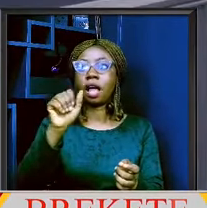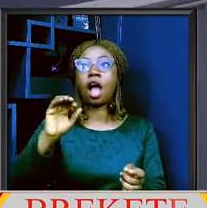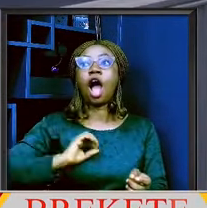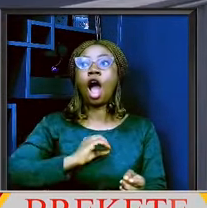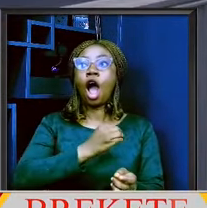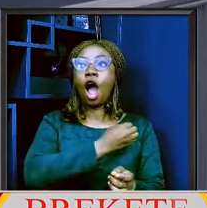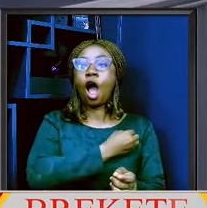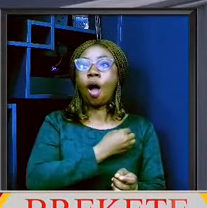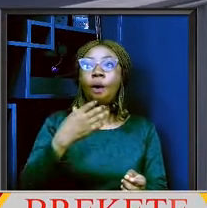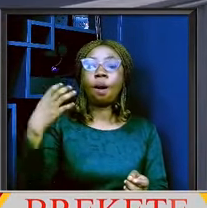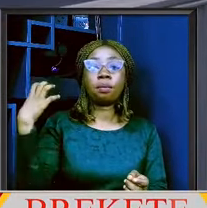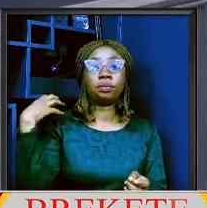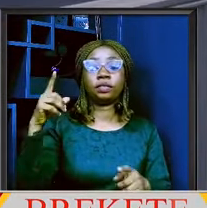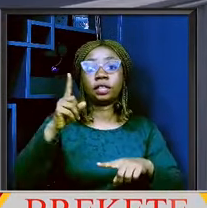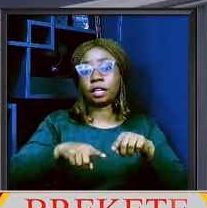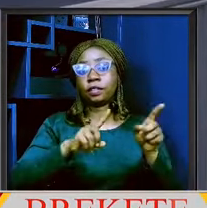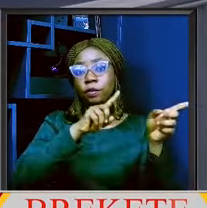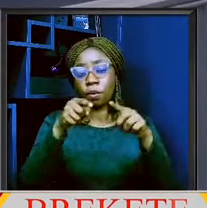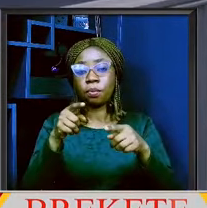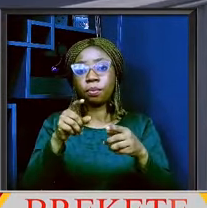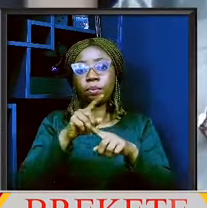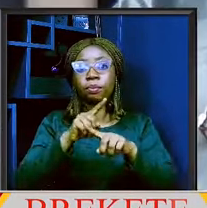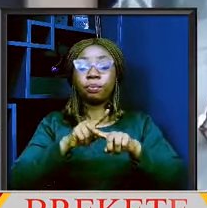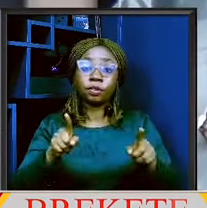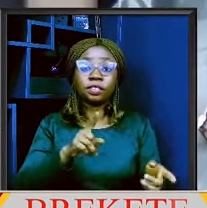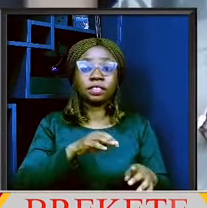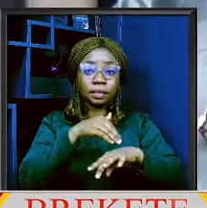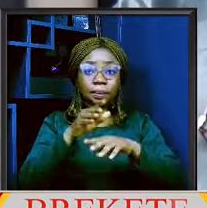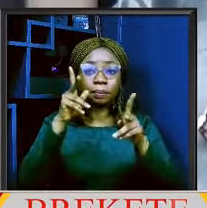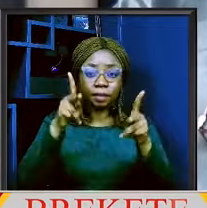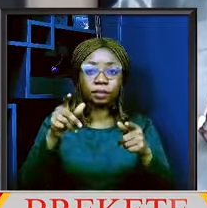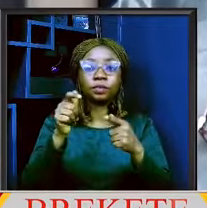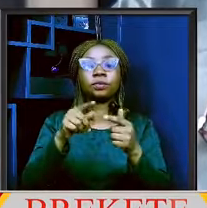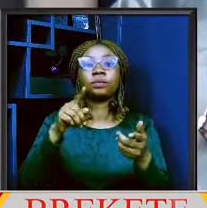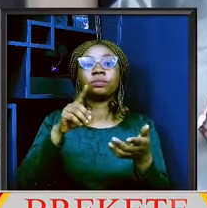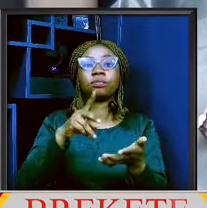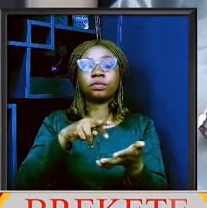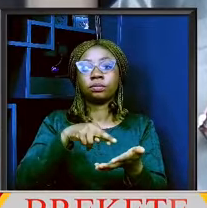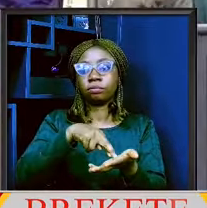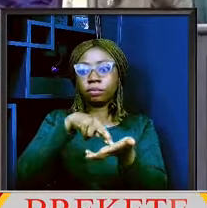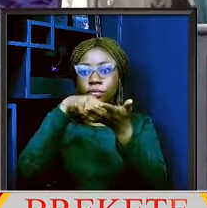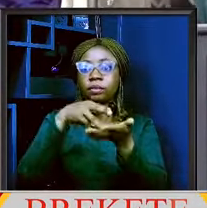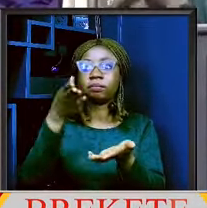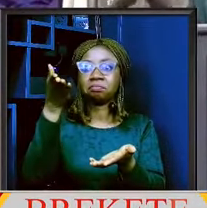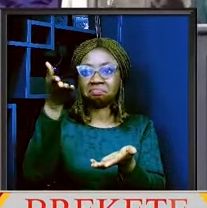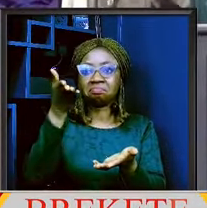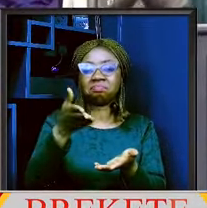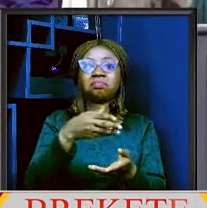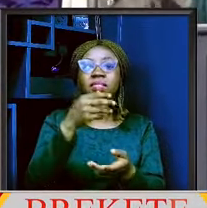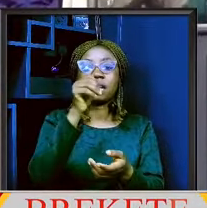Our boss and no fit come, but the same person we fit represent and where. Now be Mr. Atanzi.